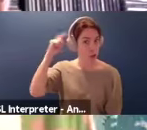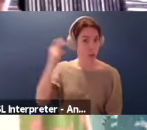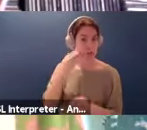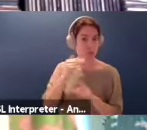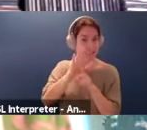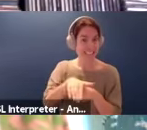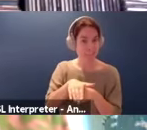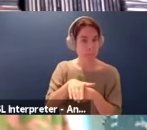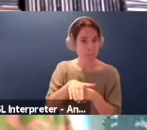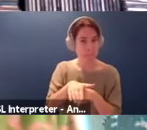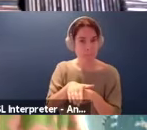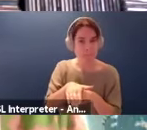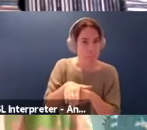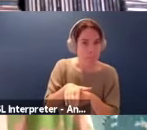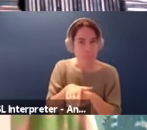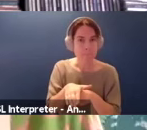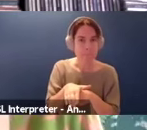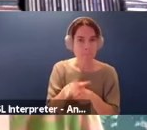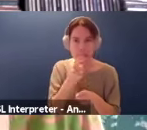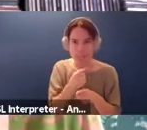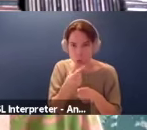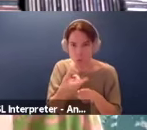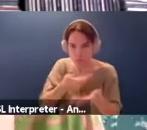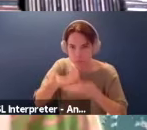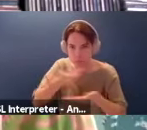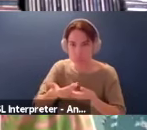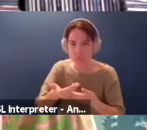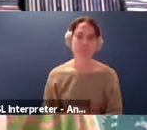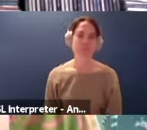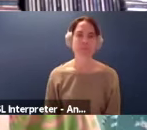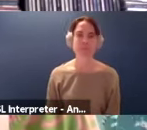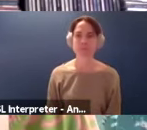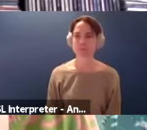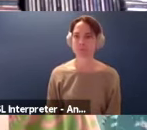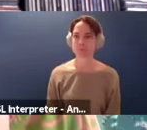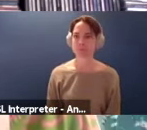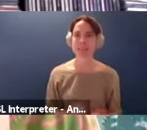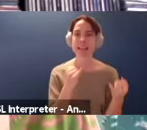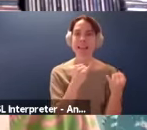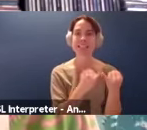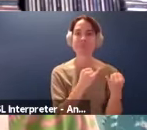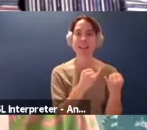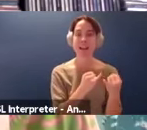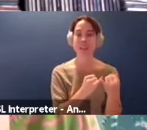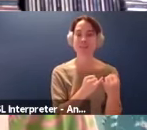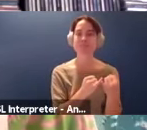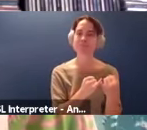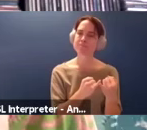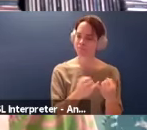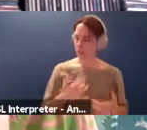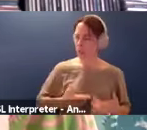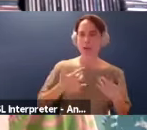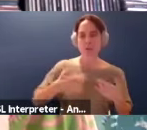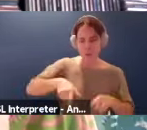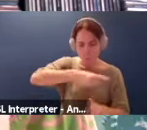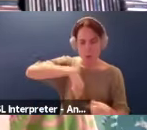um yeah i suppose i think um that we're all hurt by racism you know we're all hurt